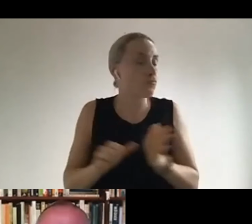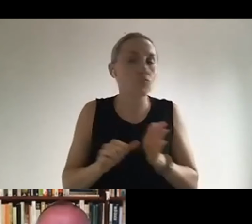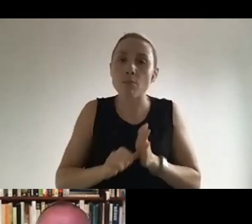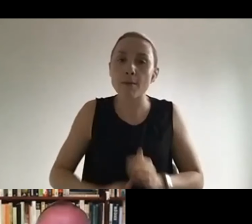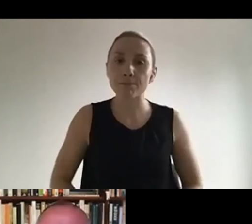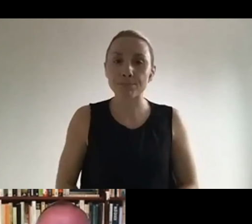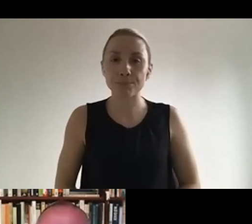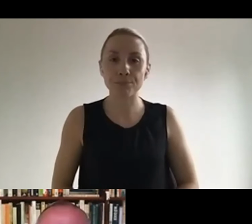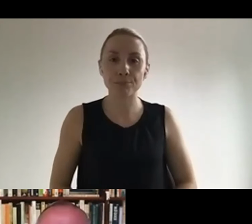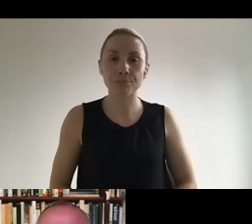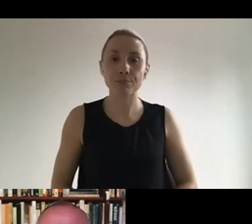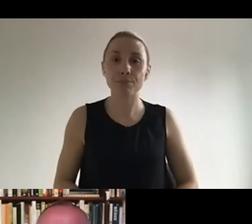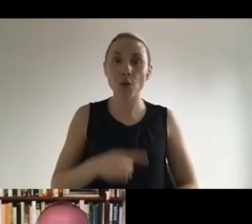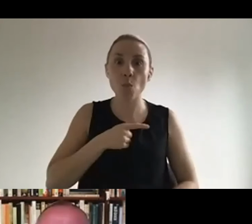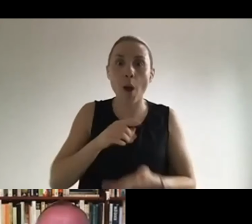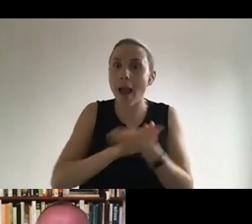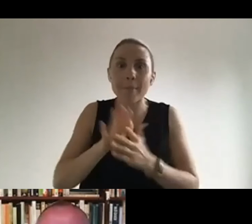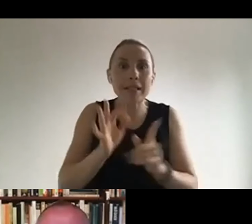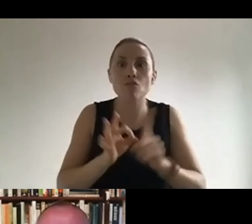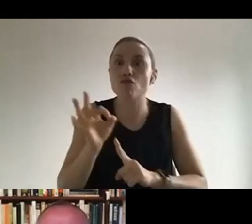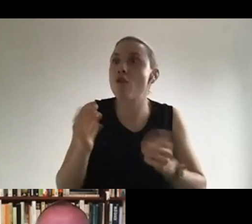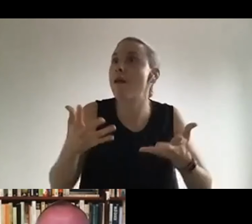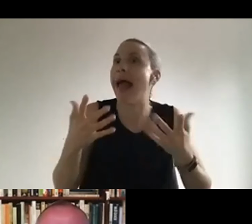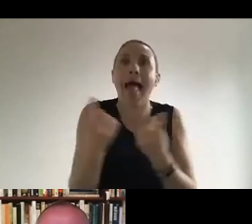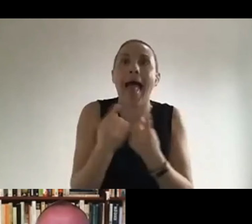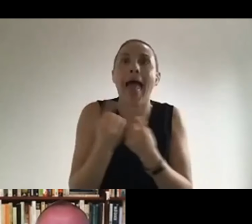It's improving things. Anything that improves it as a benefit.